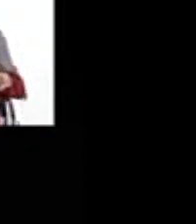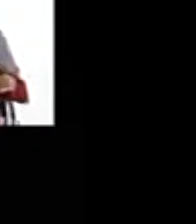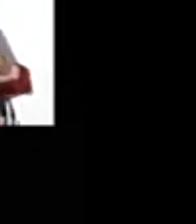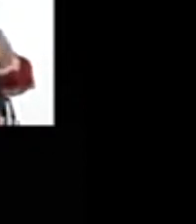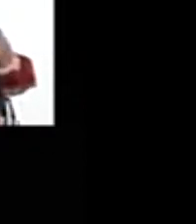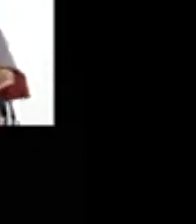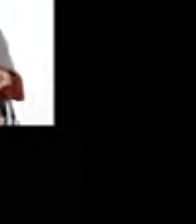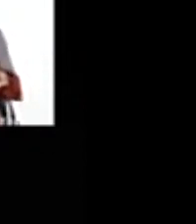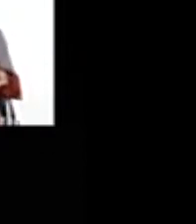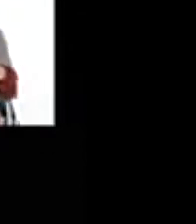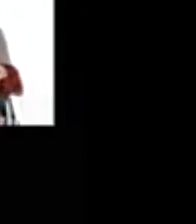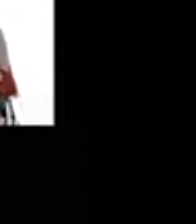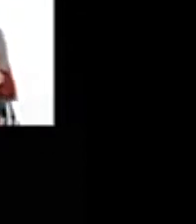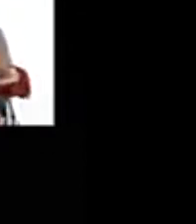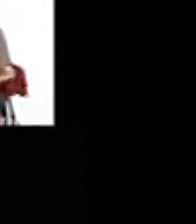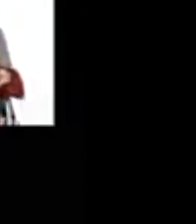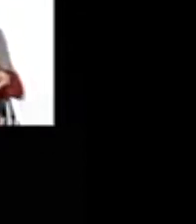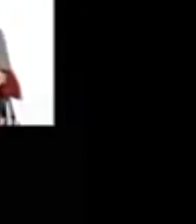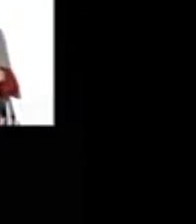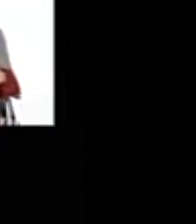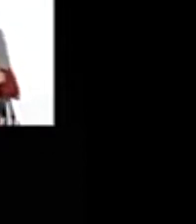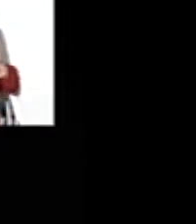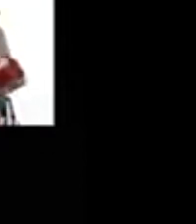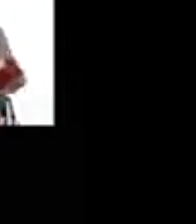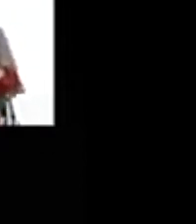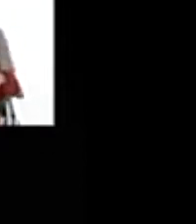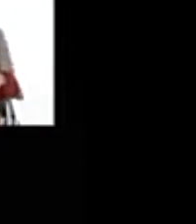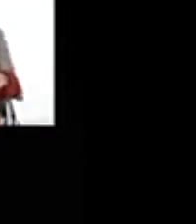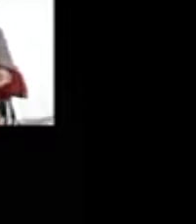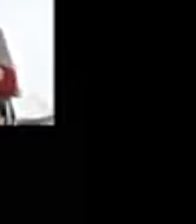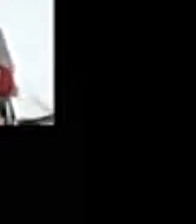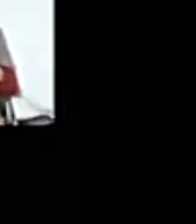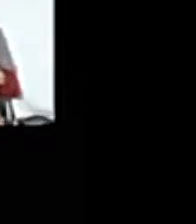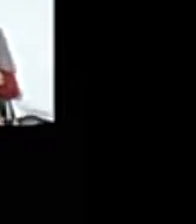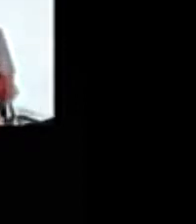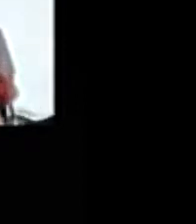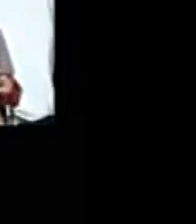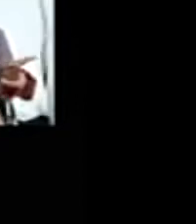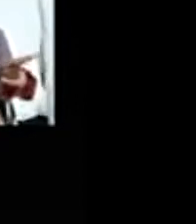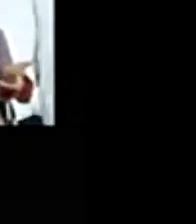was cast out from the presence of God to make us welcome there.